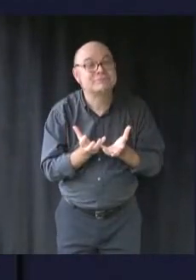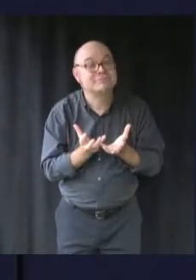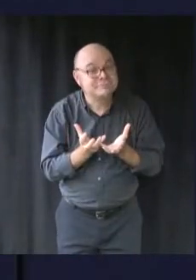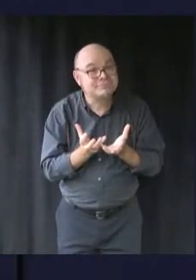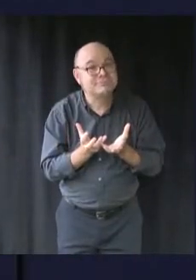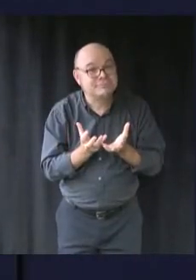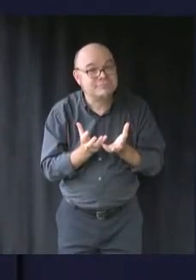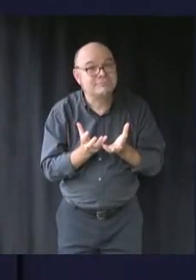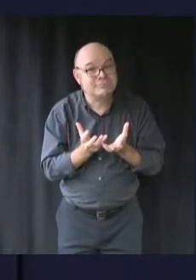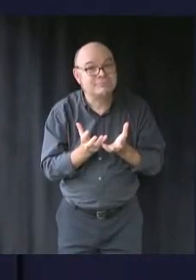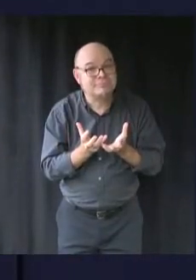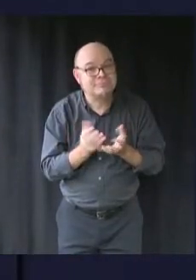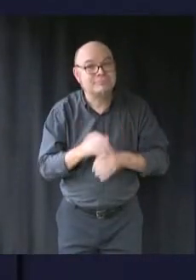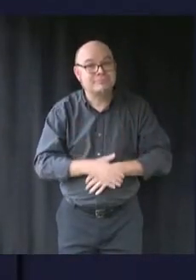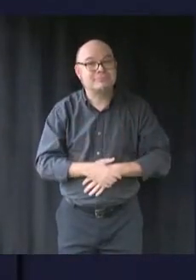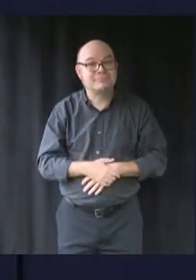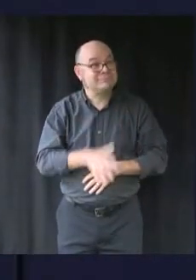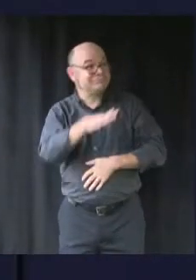great institution,